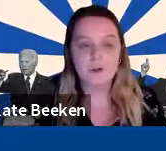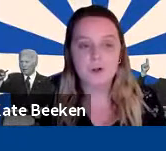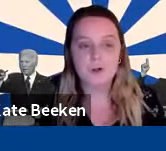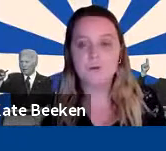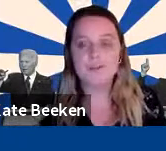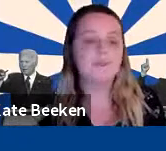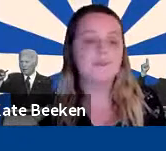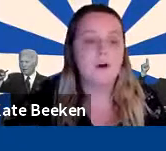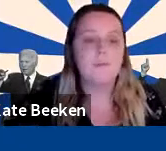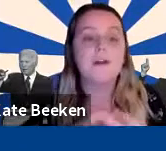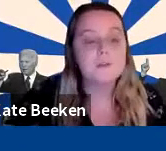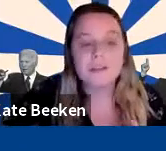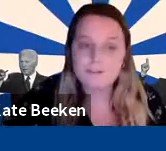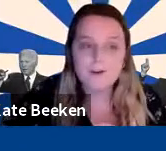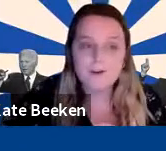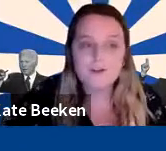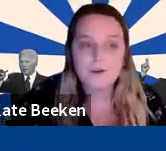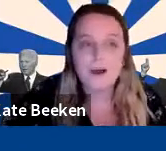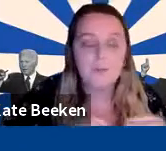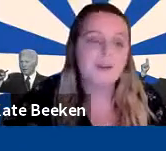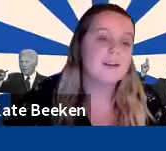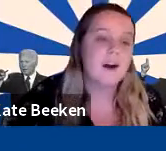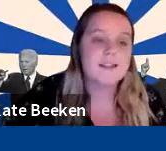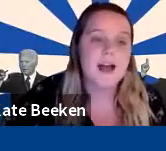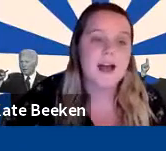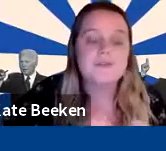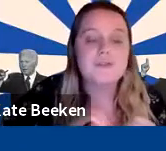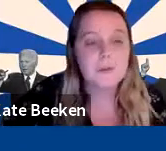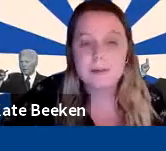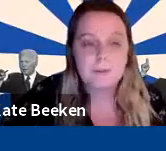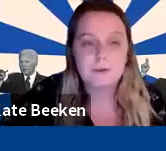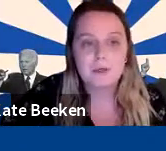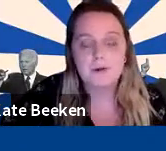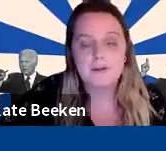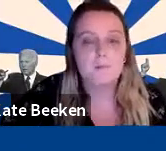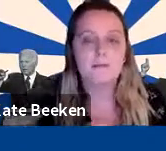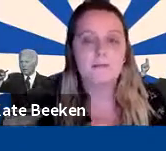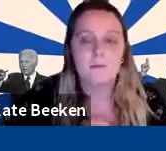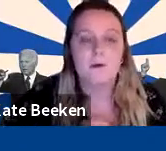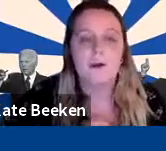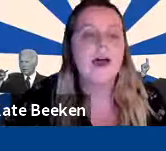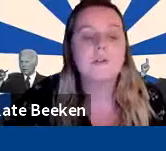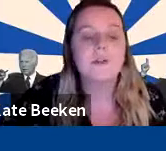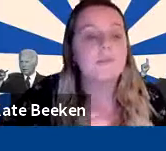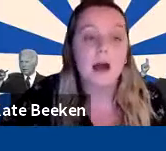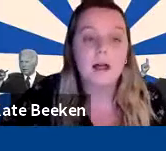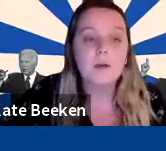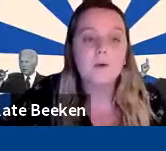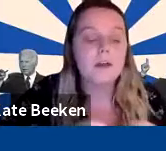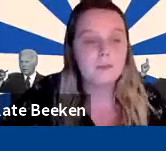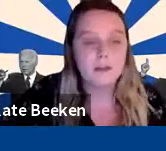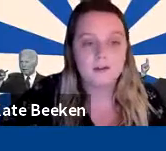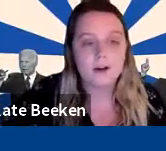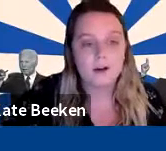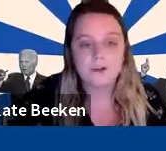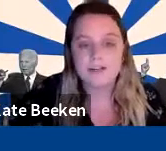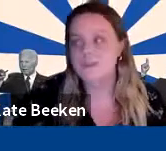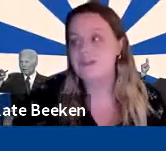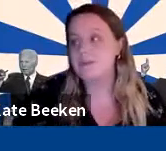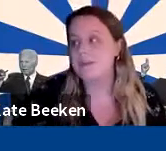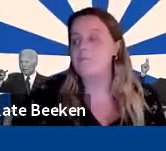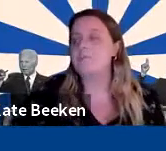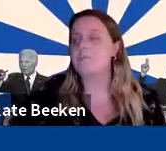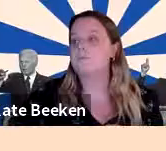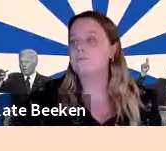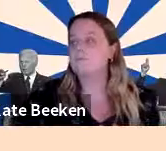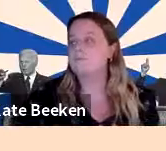complete control over what's in your phone, but using the Vote Joe app, we can contact so many people in your personal network and have really valuable and meaningful conversations